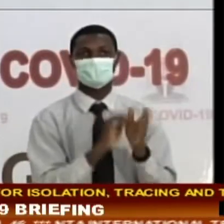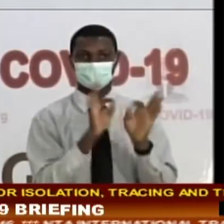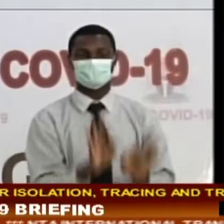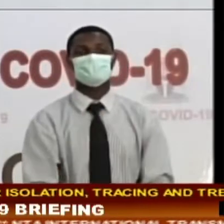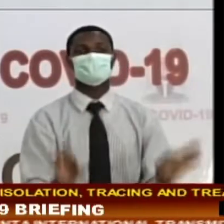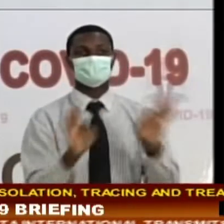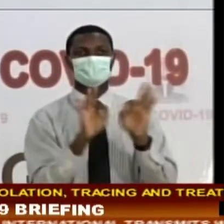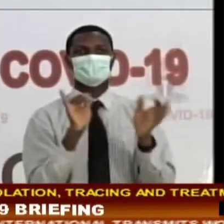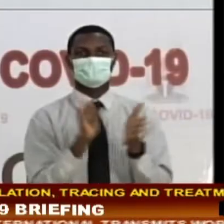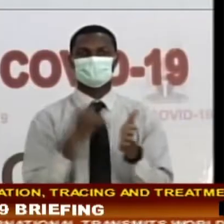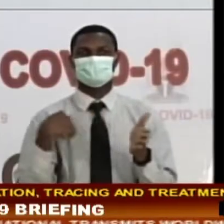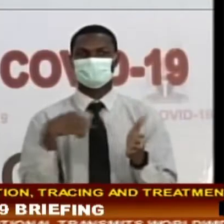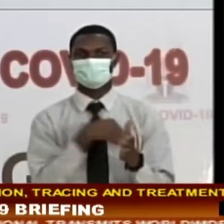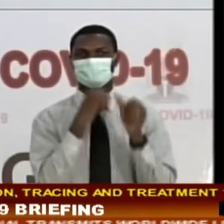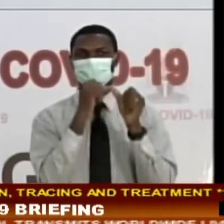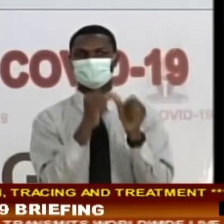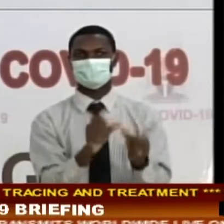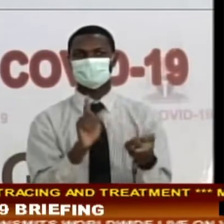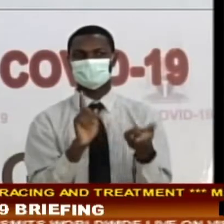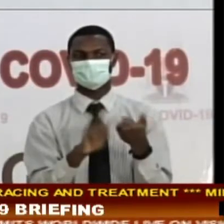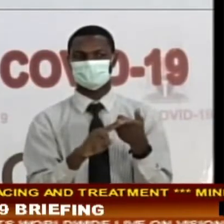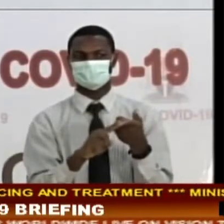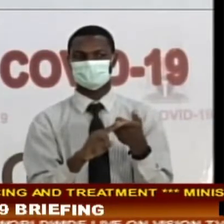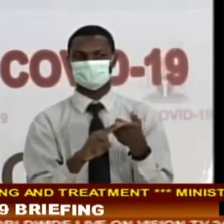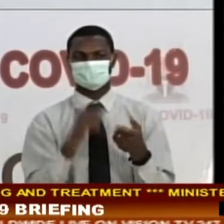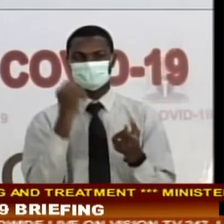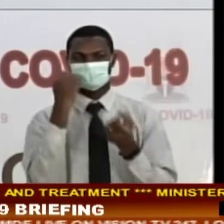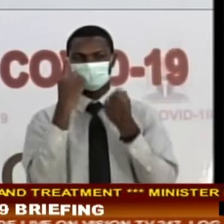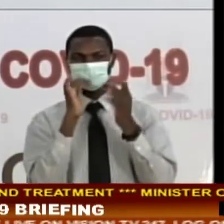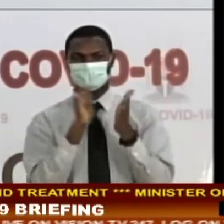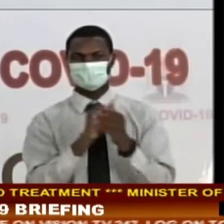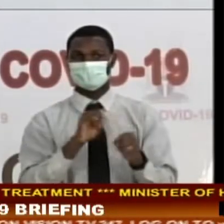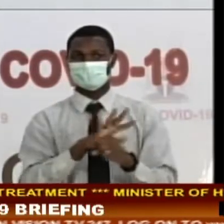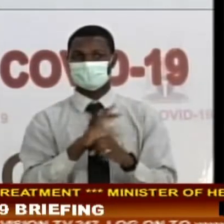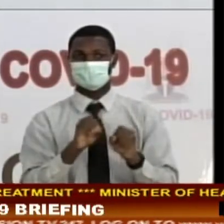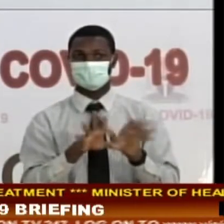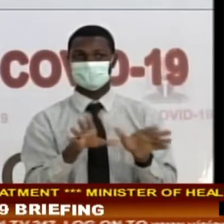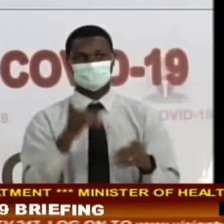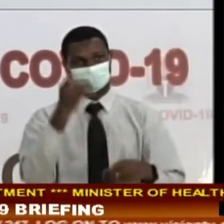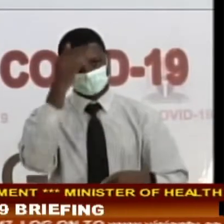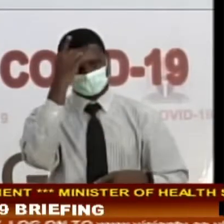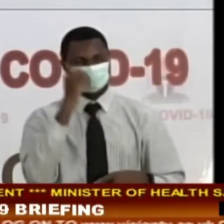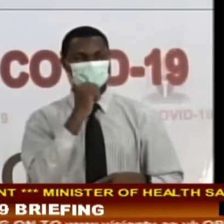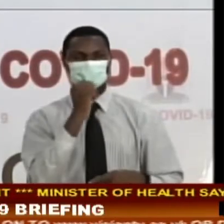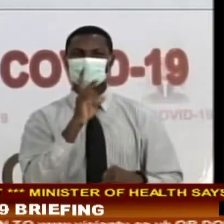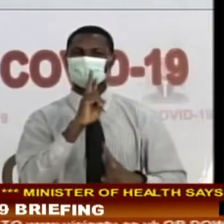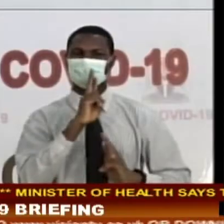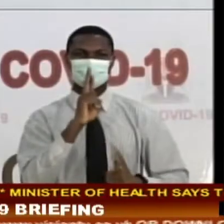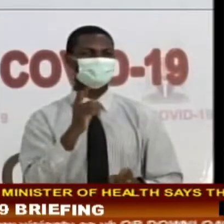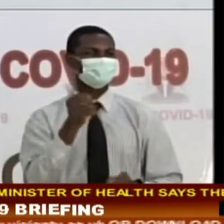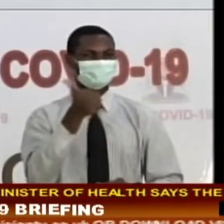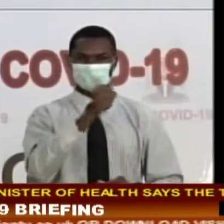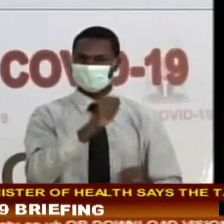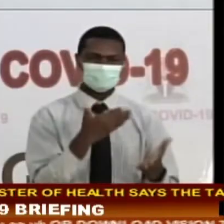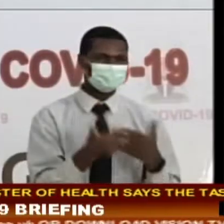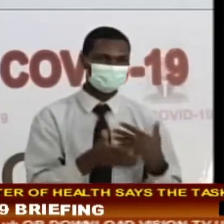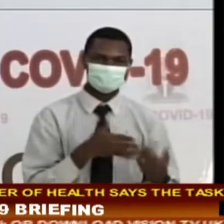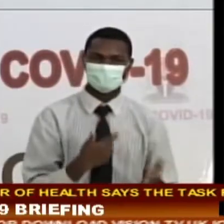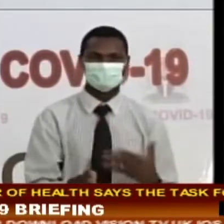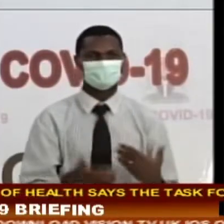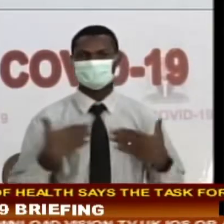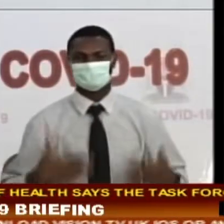that we continue to regard covid as a disease that does not respect gender social economic class